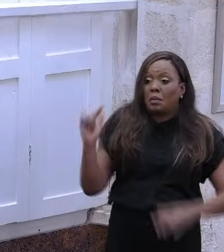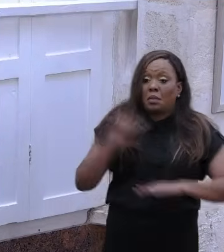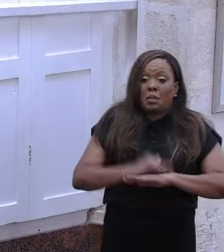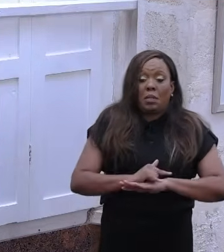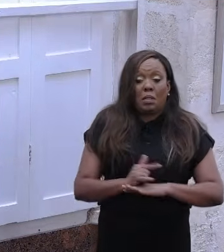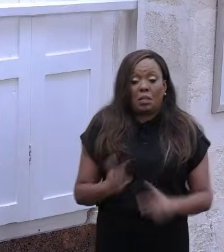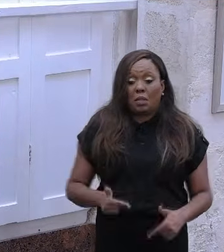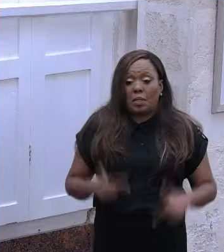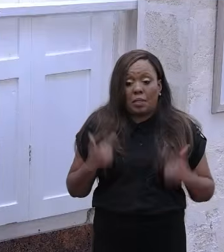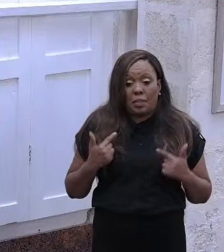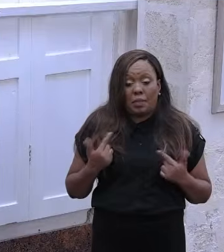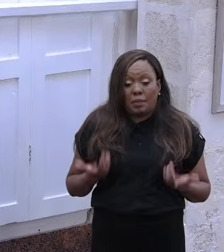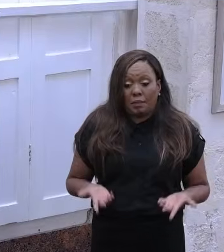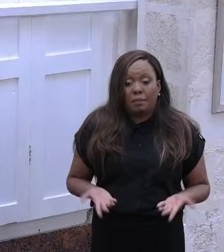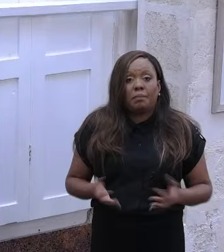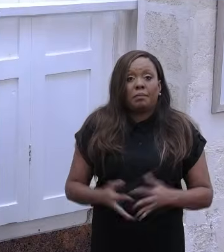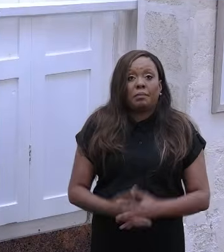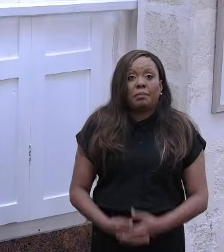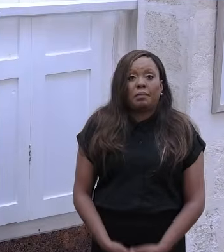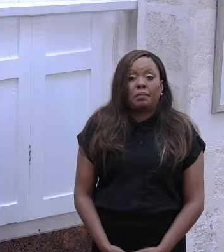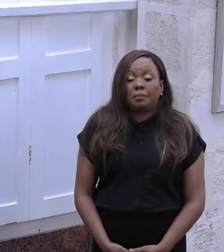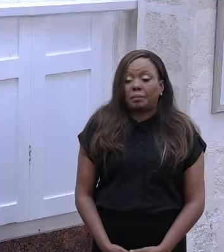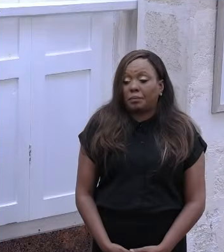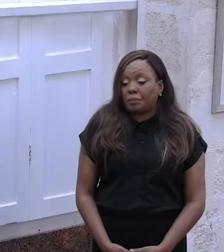external population to come here.